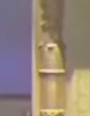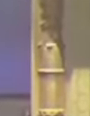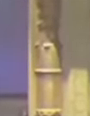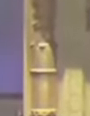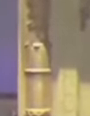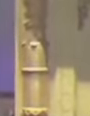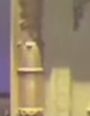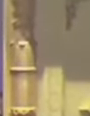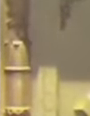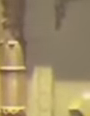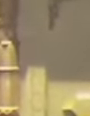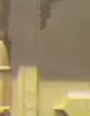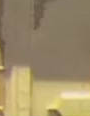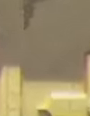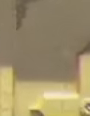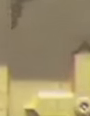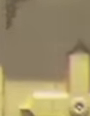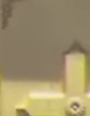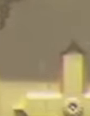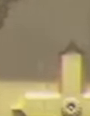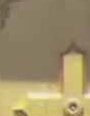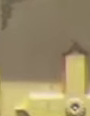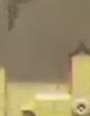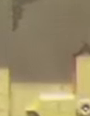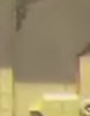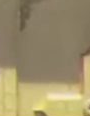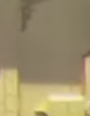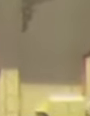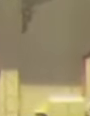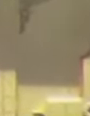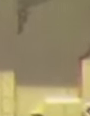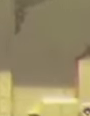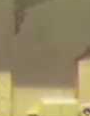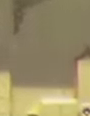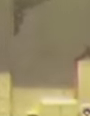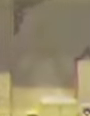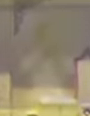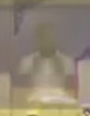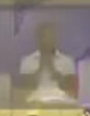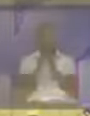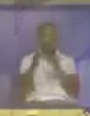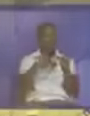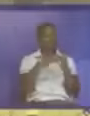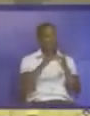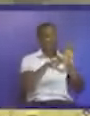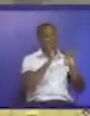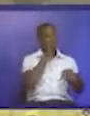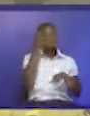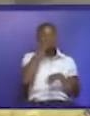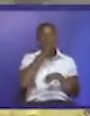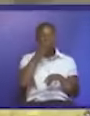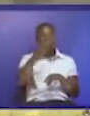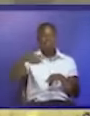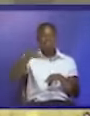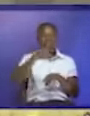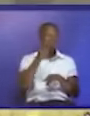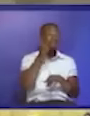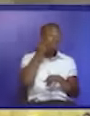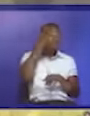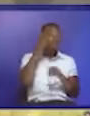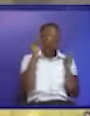must sustain that kind of hearing to be able to comprehend the speakings of the Spirit. Now, please listen very